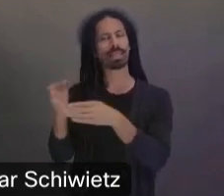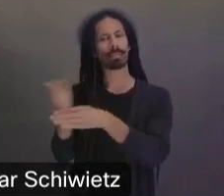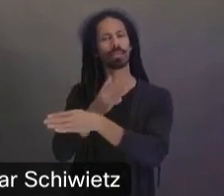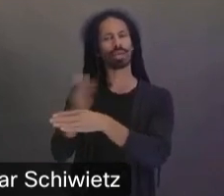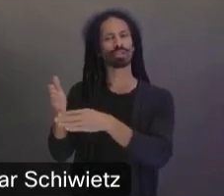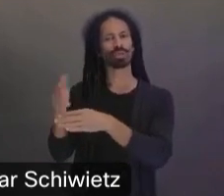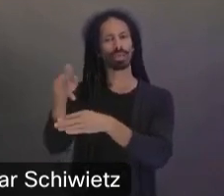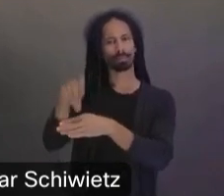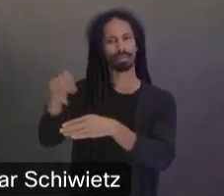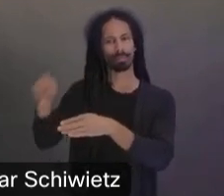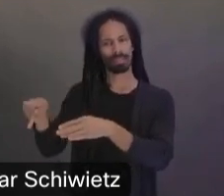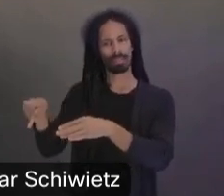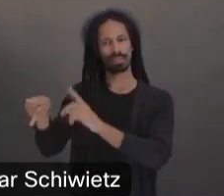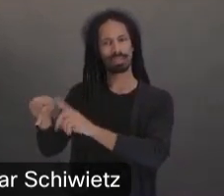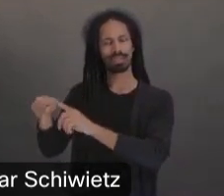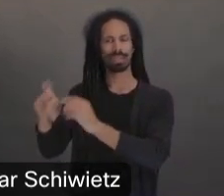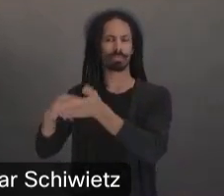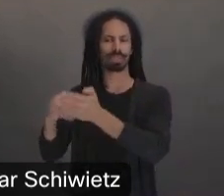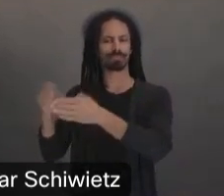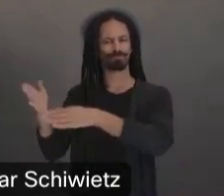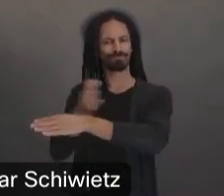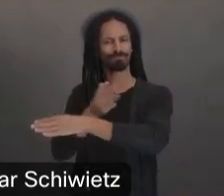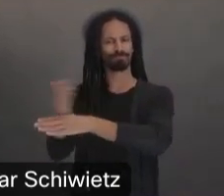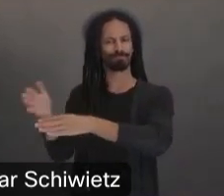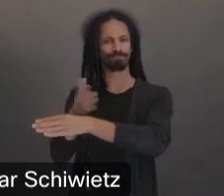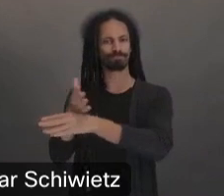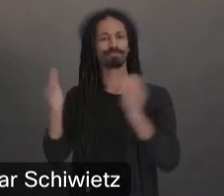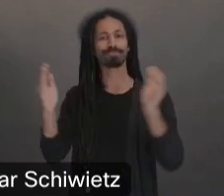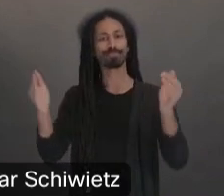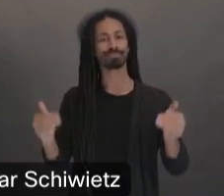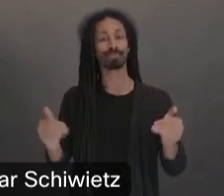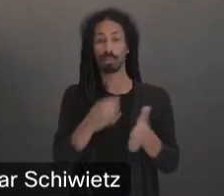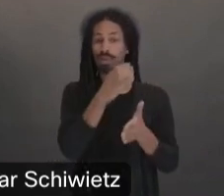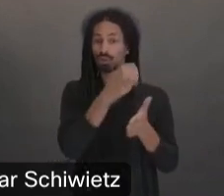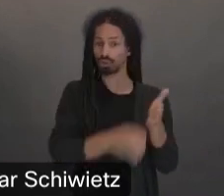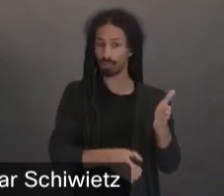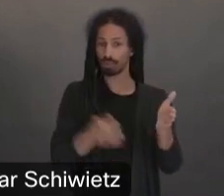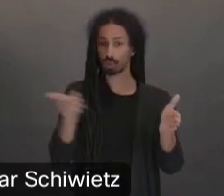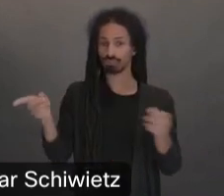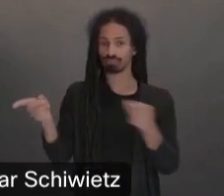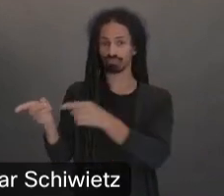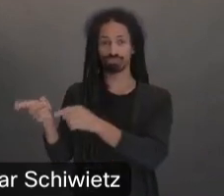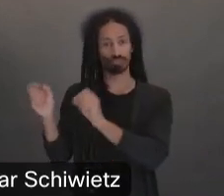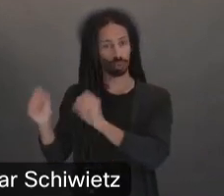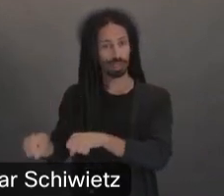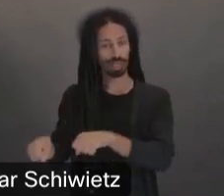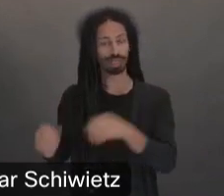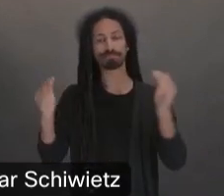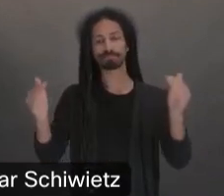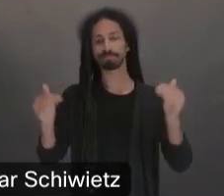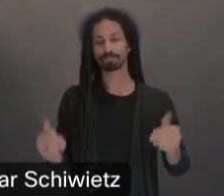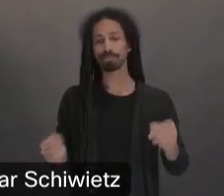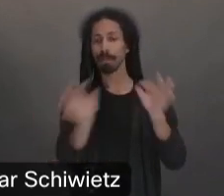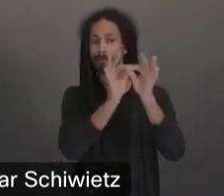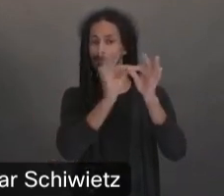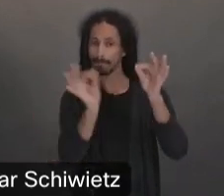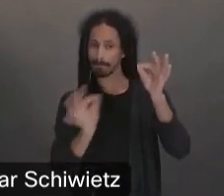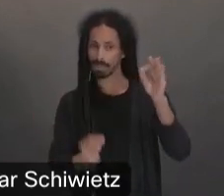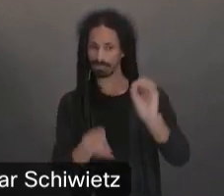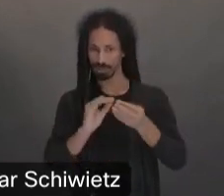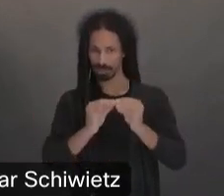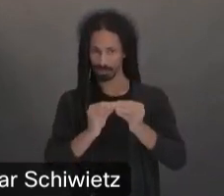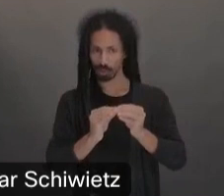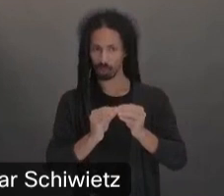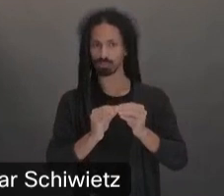page range. You could use a chapter. You could also use a paragraph number.